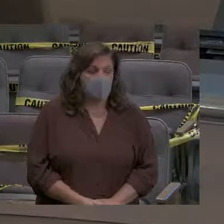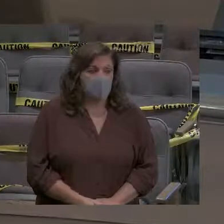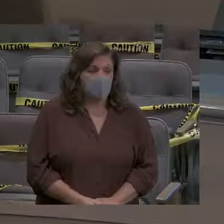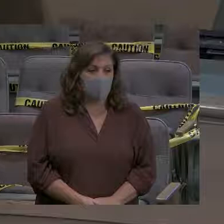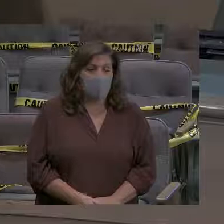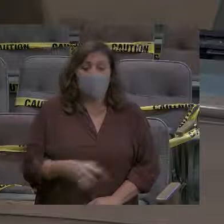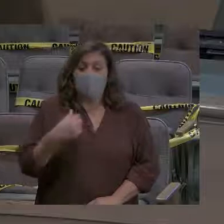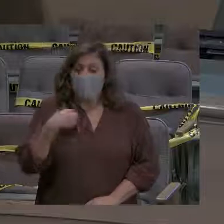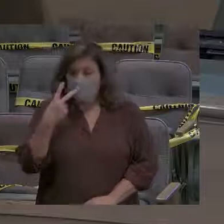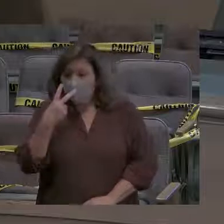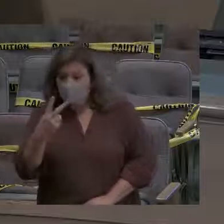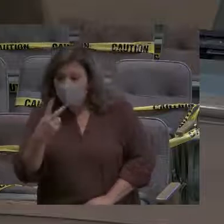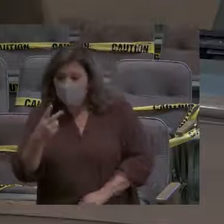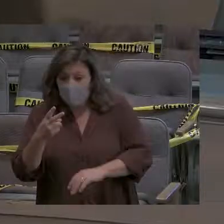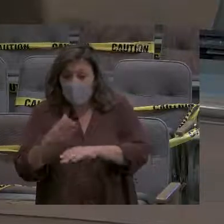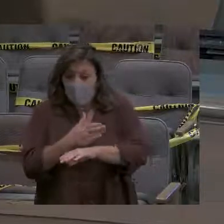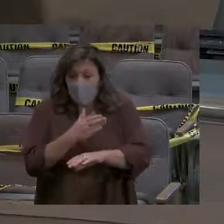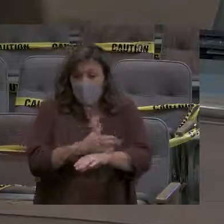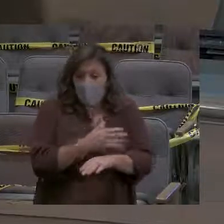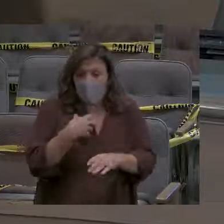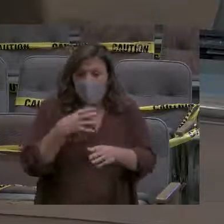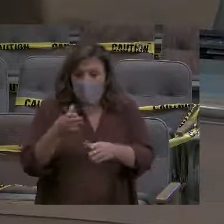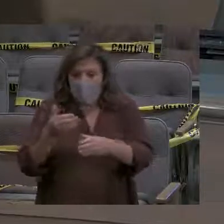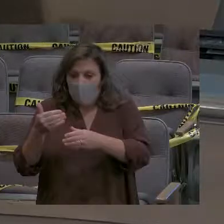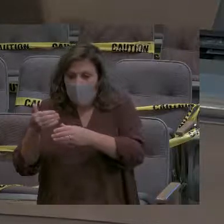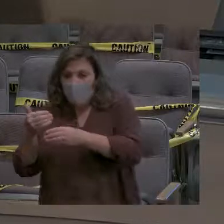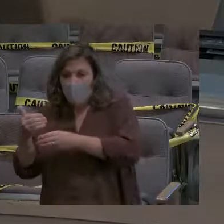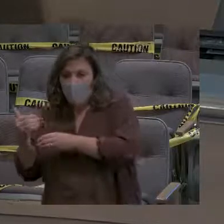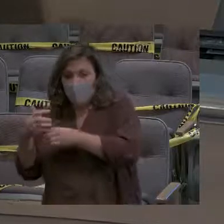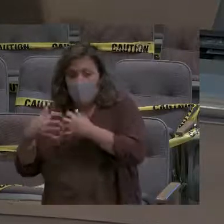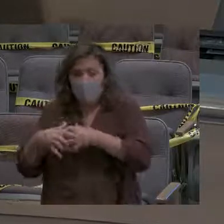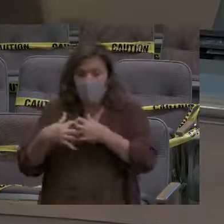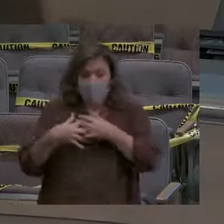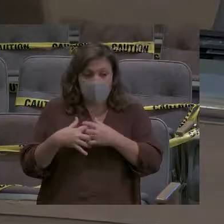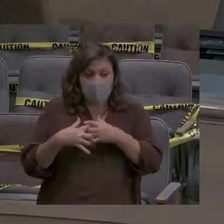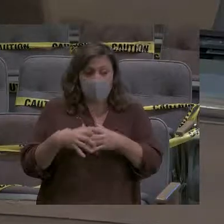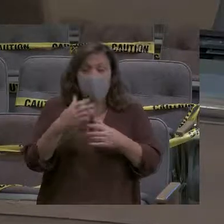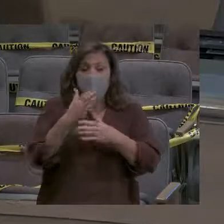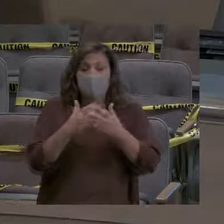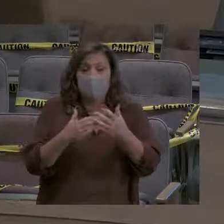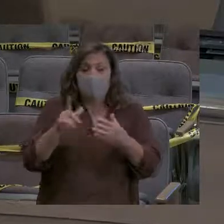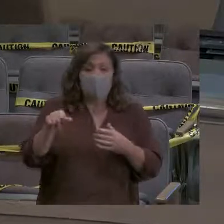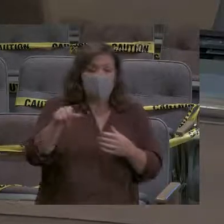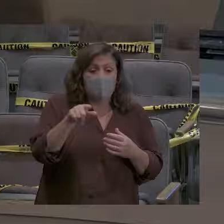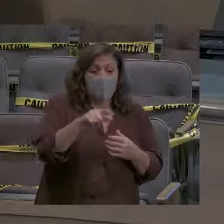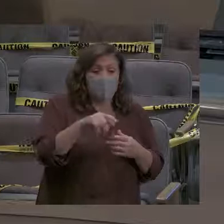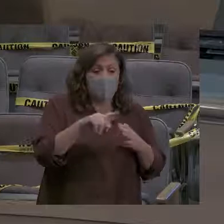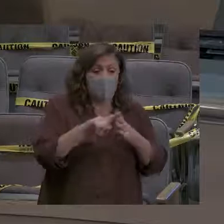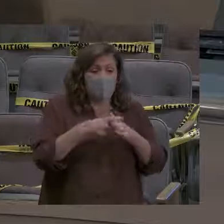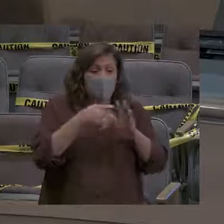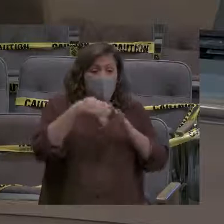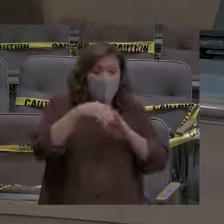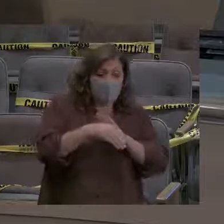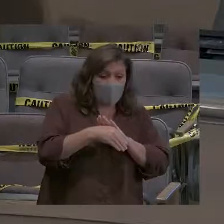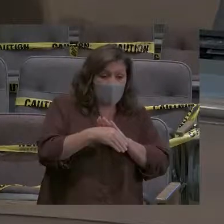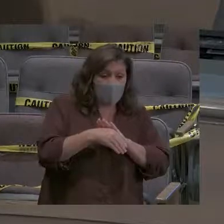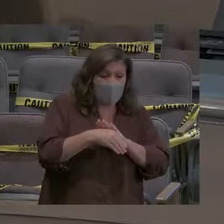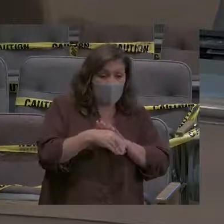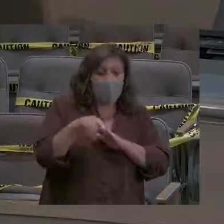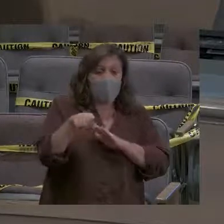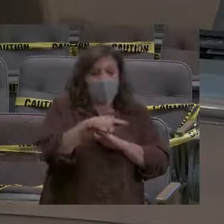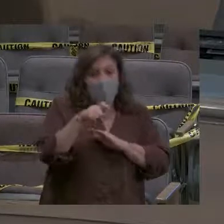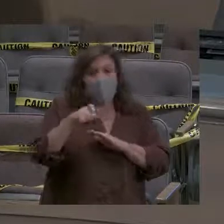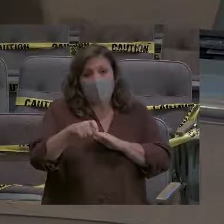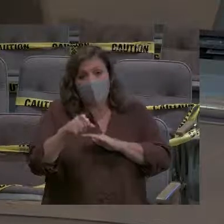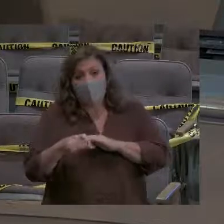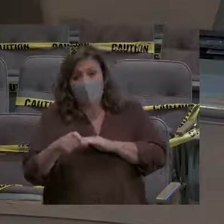showing improvement, wean them off. There may be other patients whose condition is deteriorating and they may require